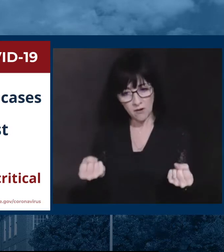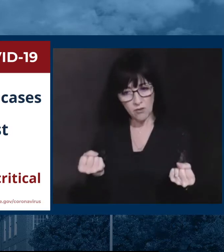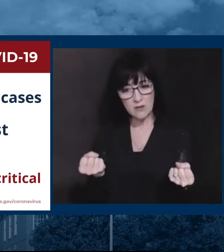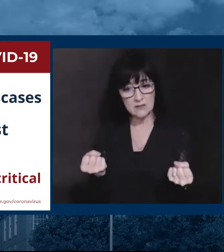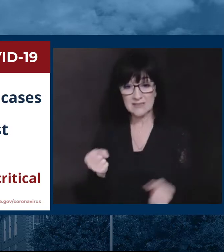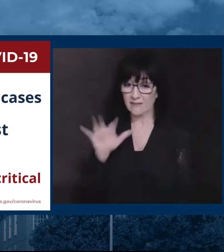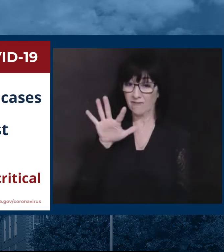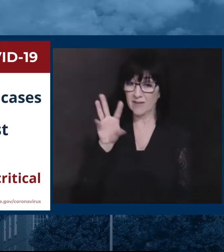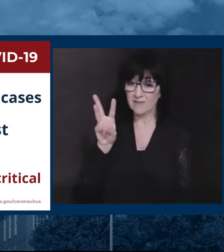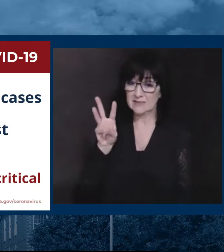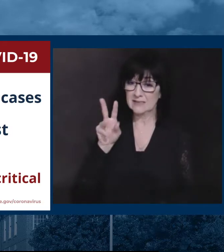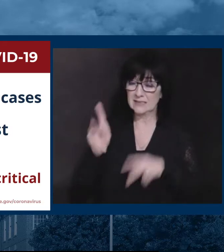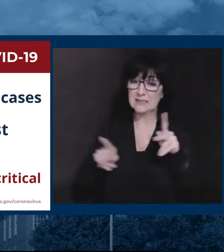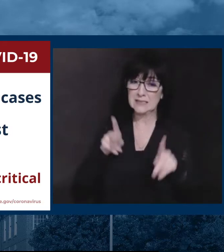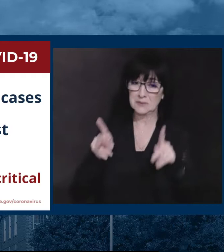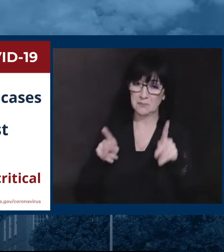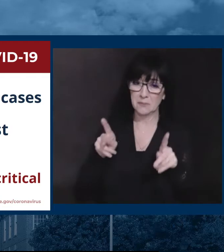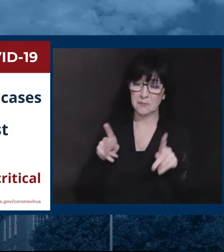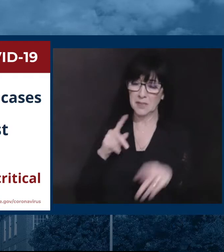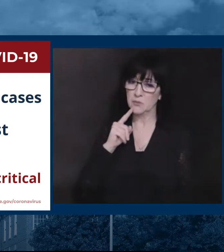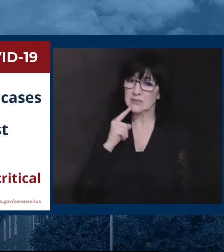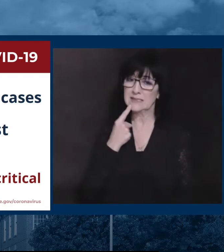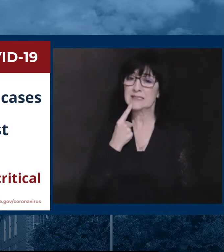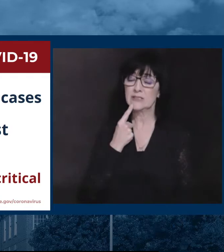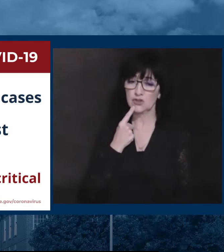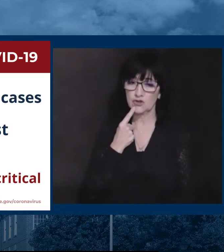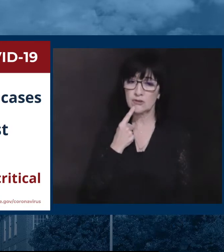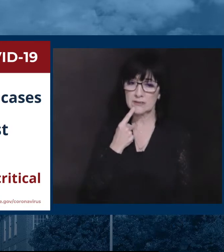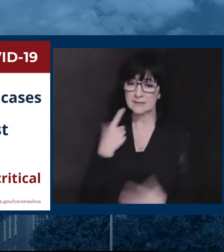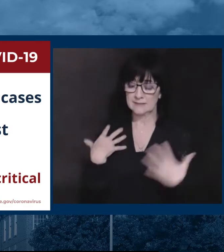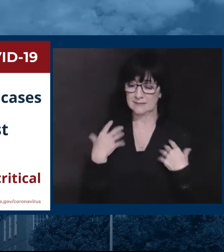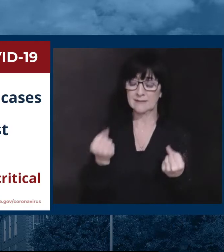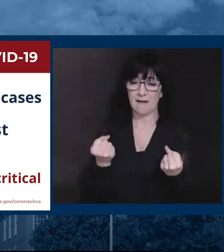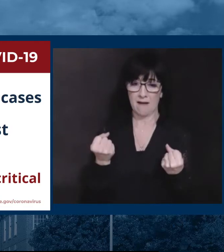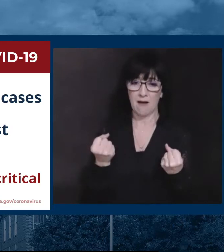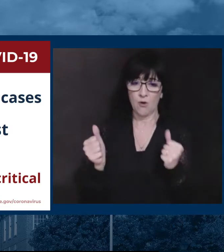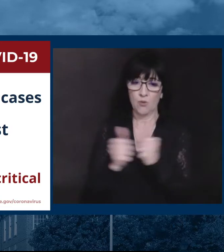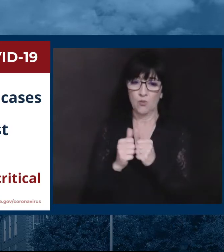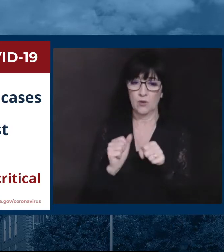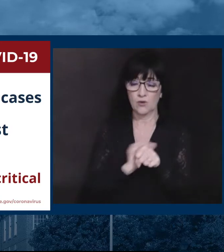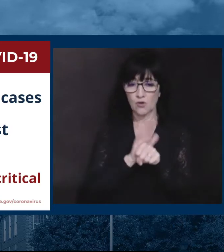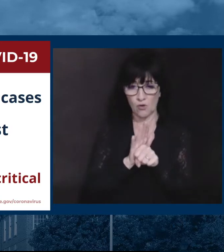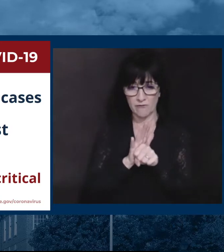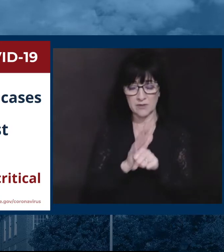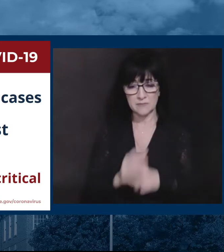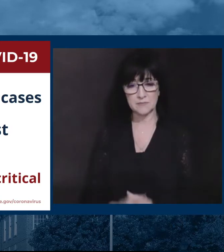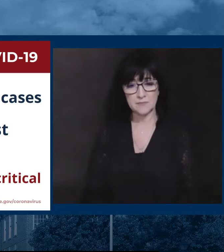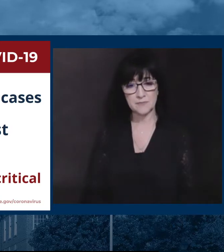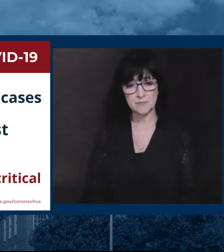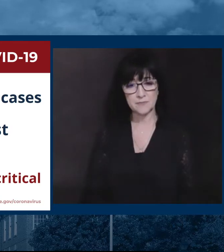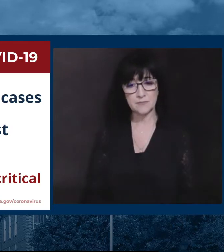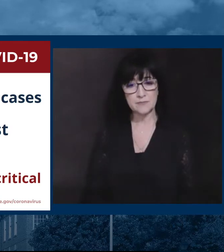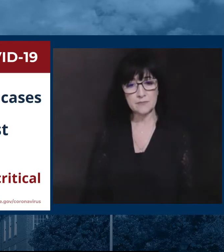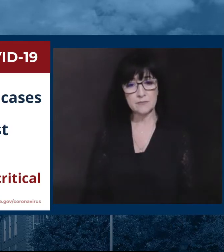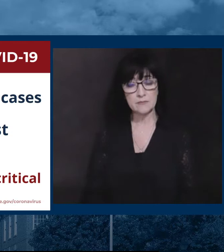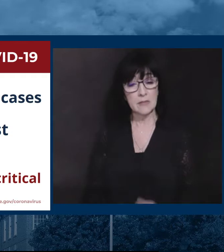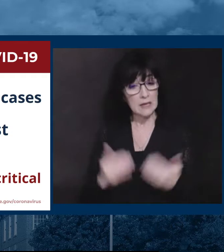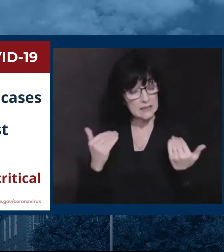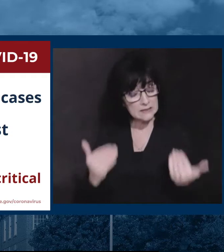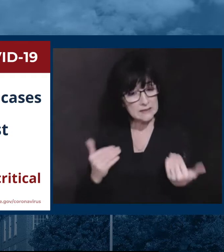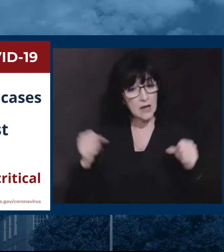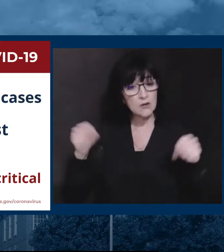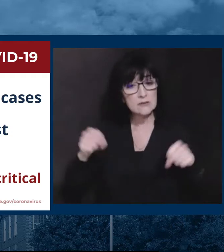critical of some concern. We do have additional and more effective treatment available